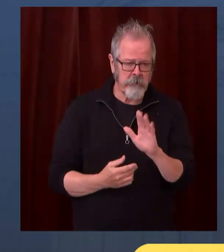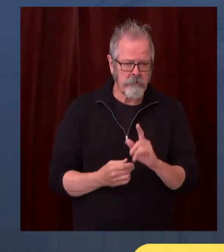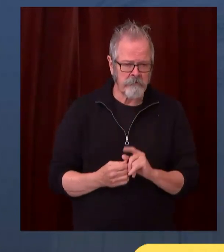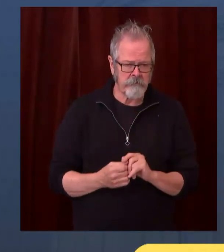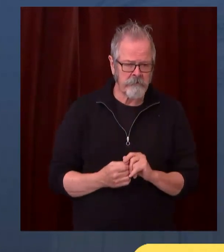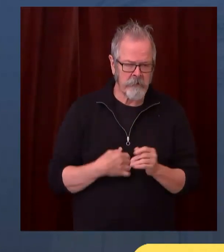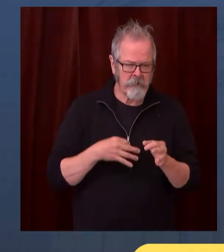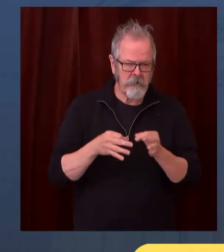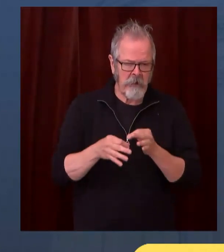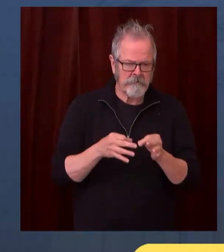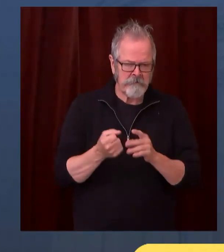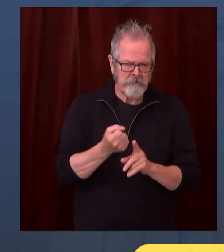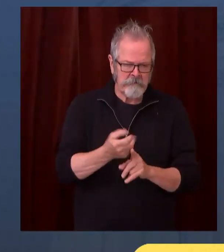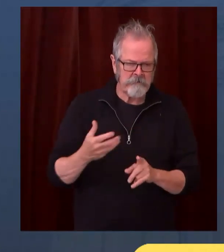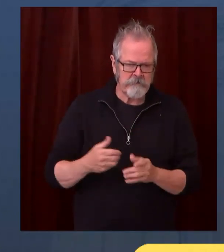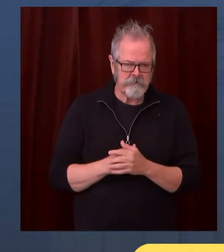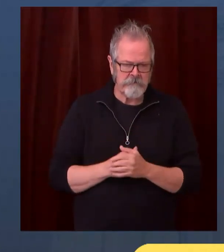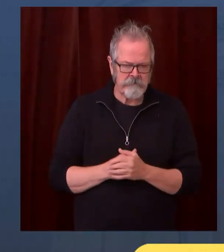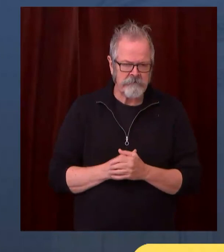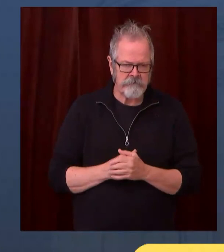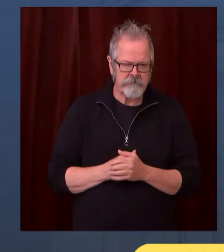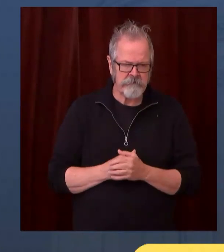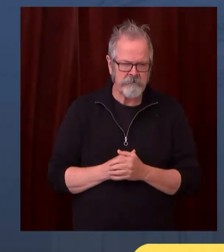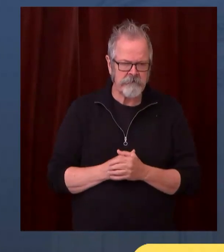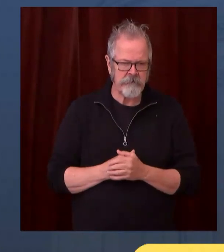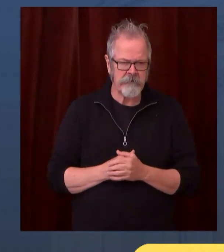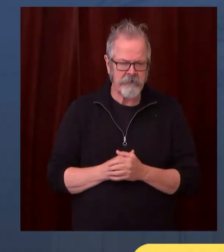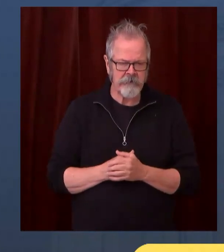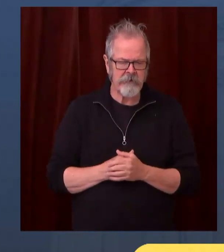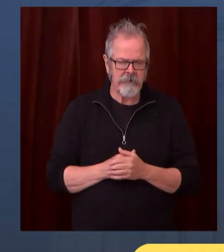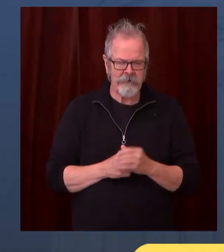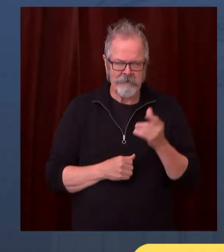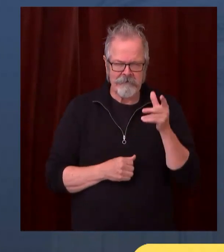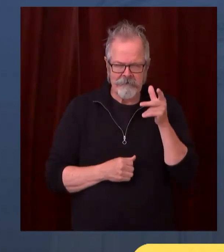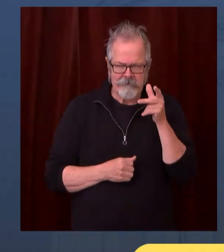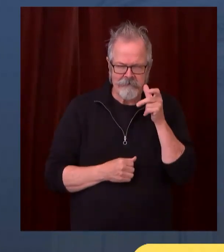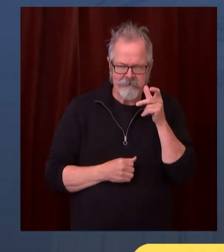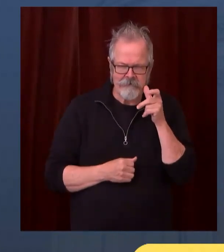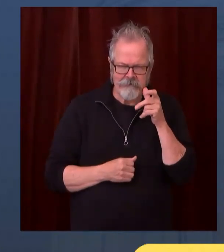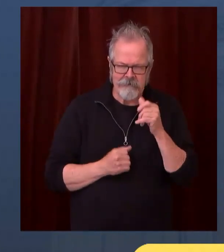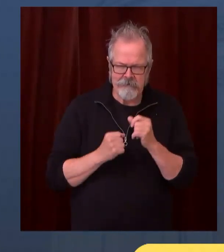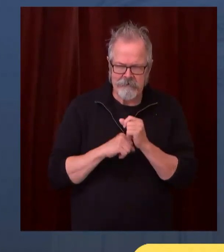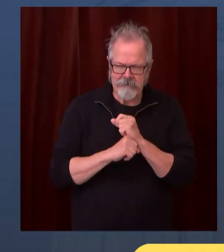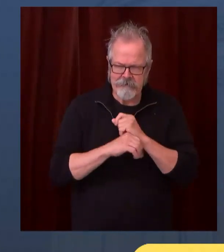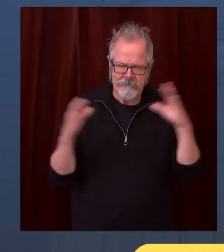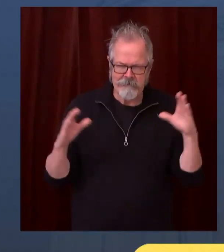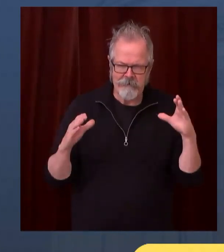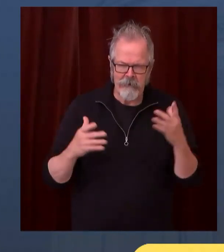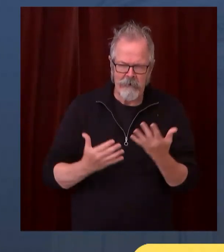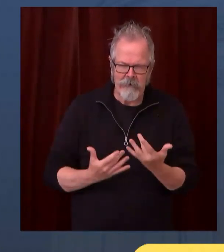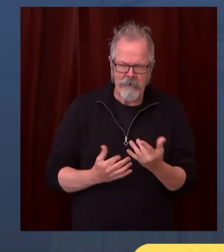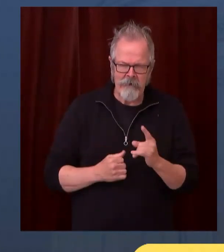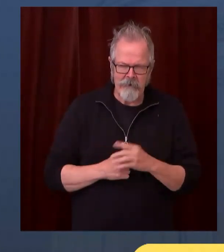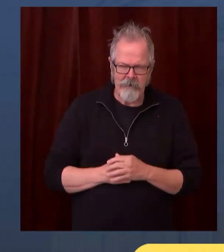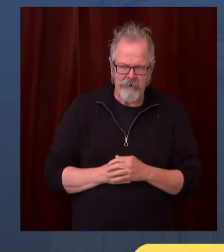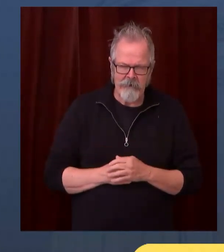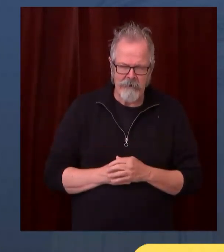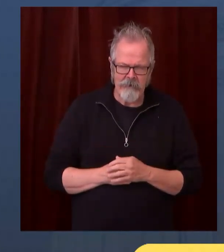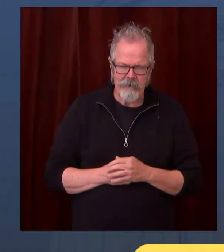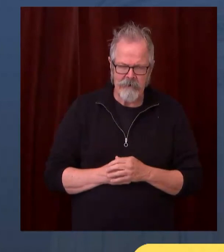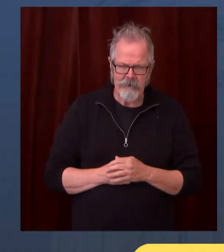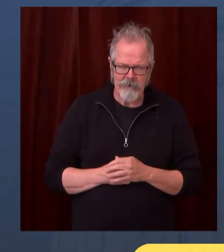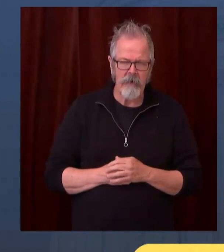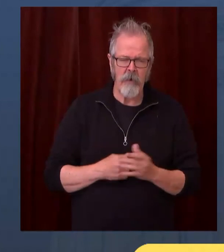care facility, your phase, than the current county is. So the county has to be within parameters of